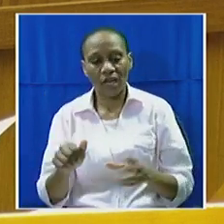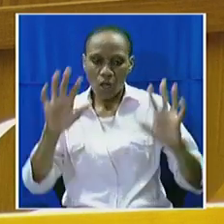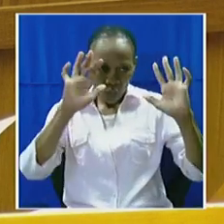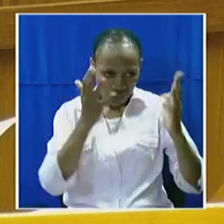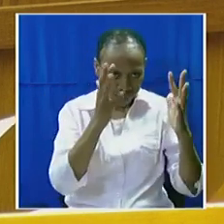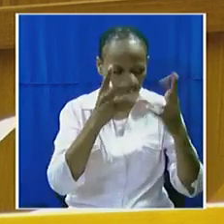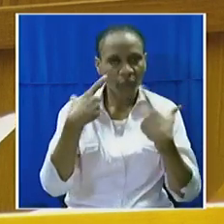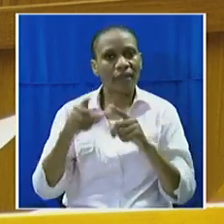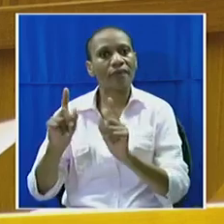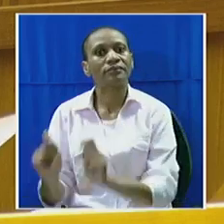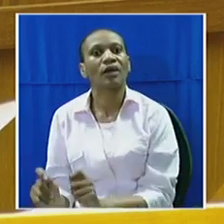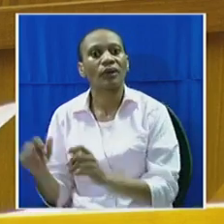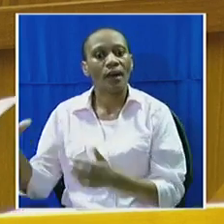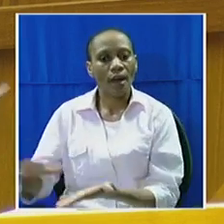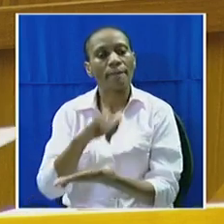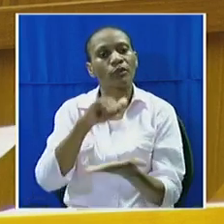International Airport."